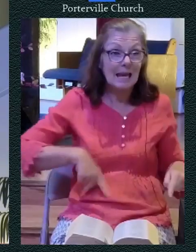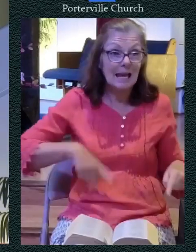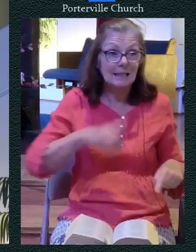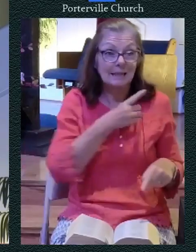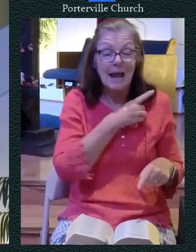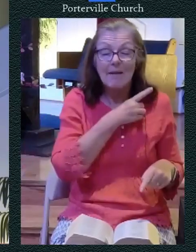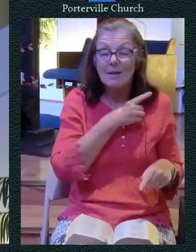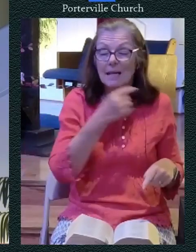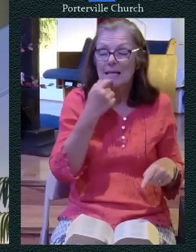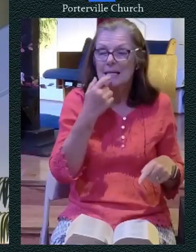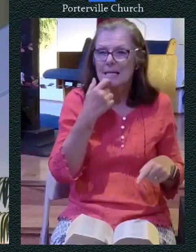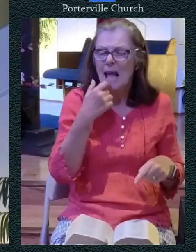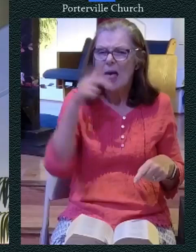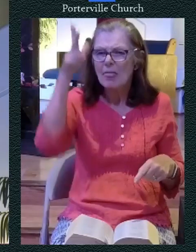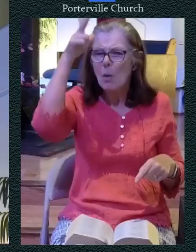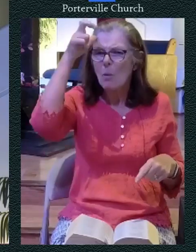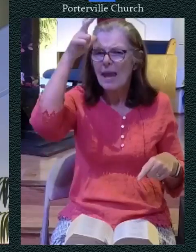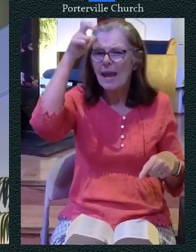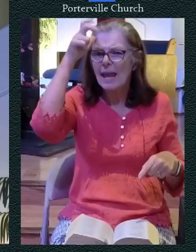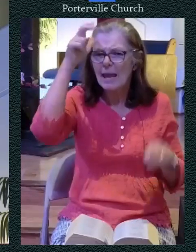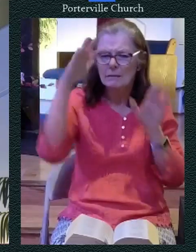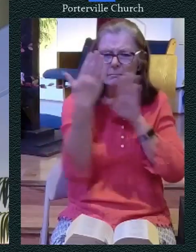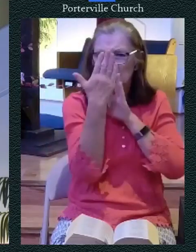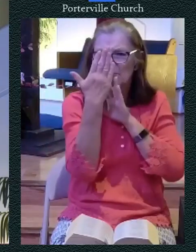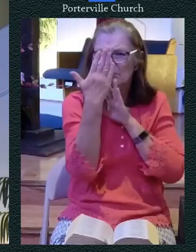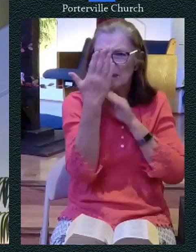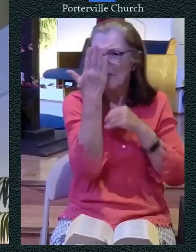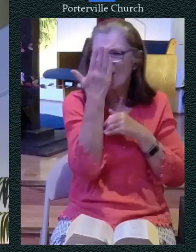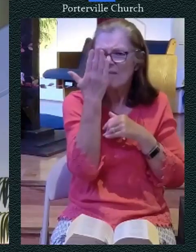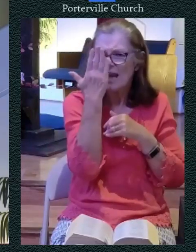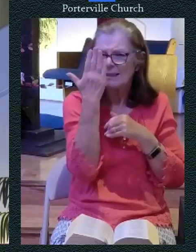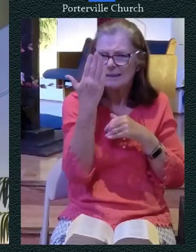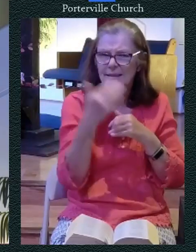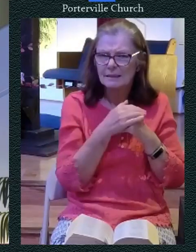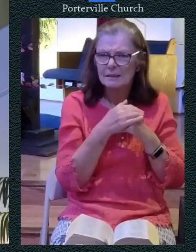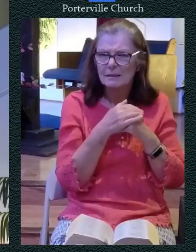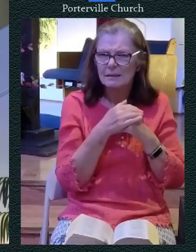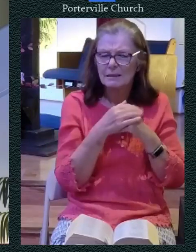me, the wicked are before me. The wicked are in my presence.